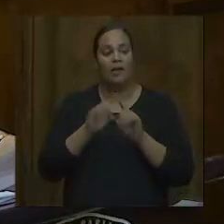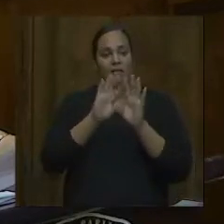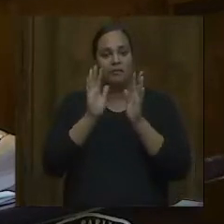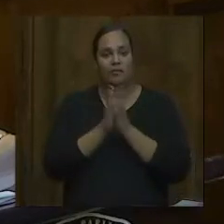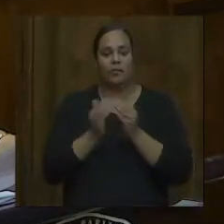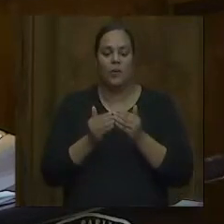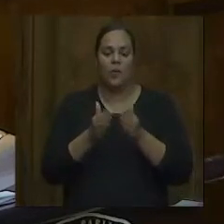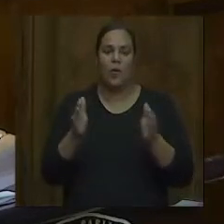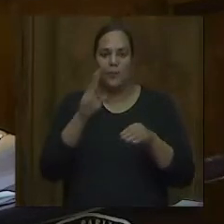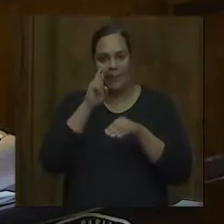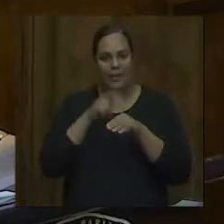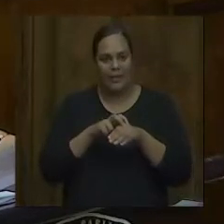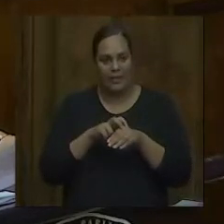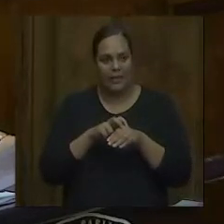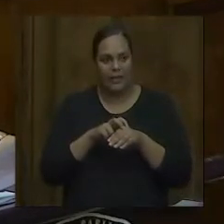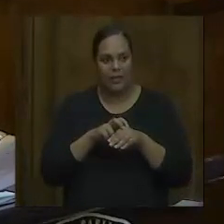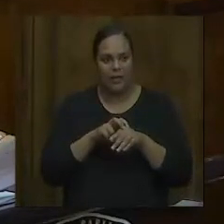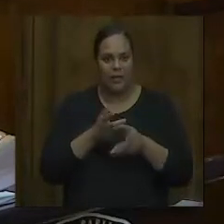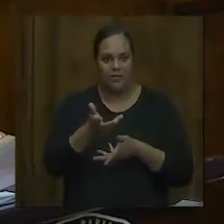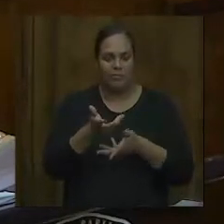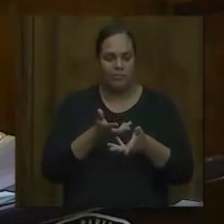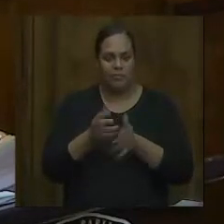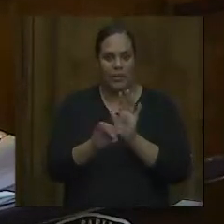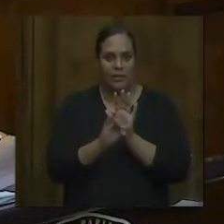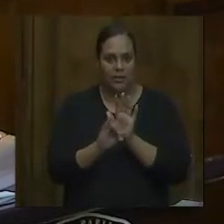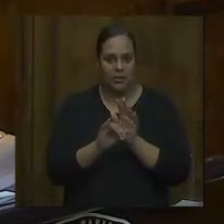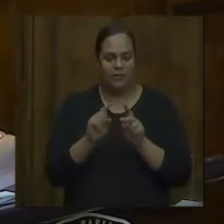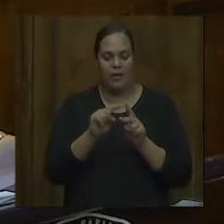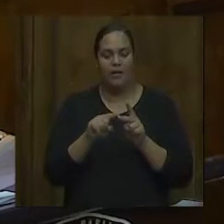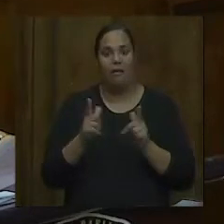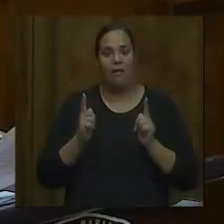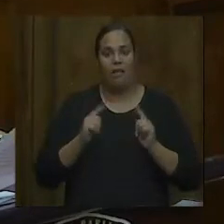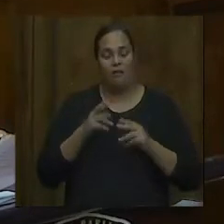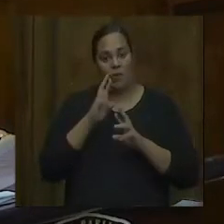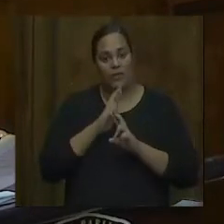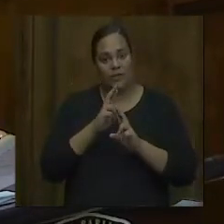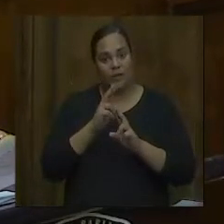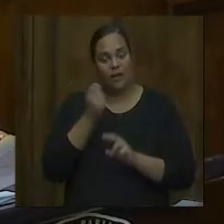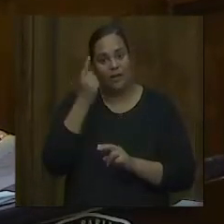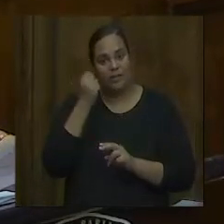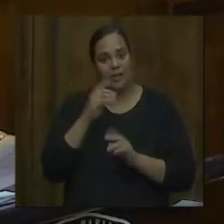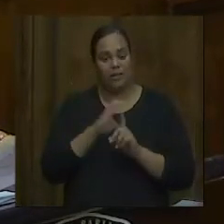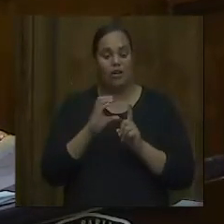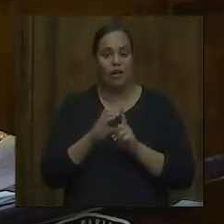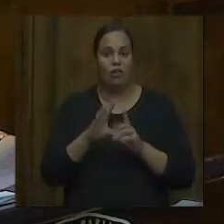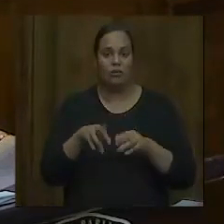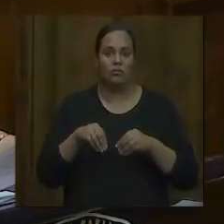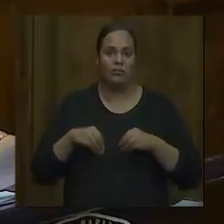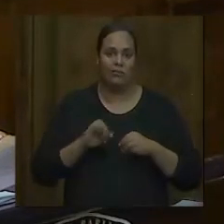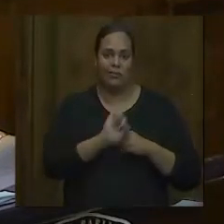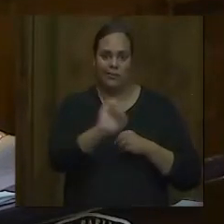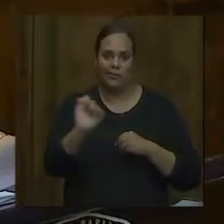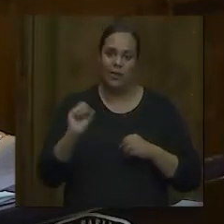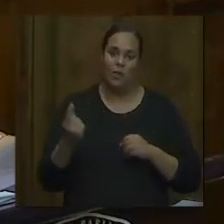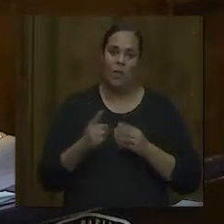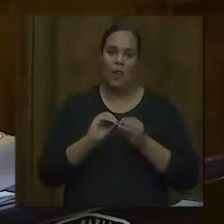inevitably opens a much-needed dialogue on identity, allowing for respect, understanding and cultural acceptance, all of